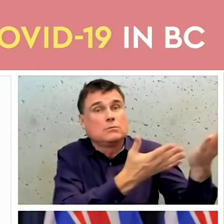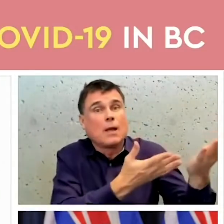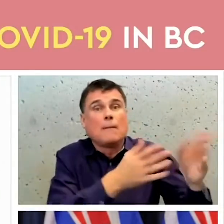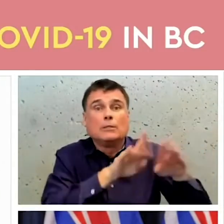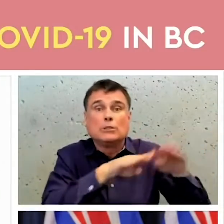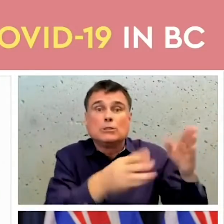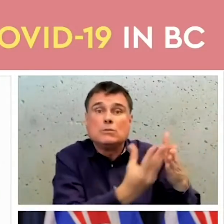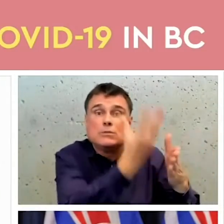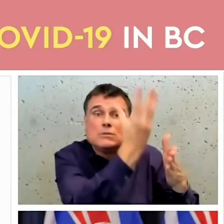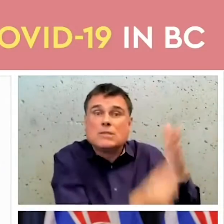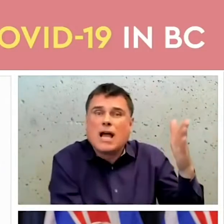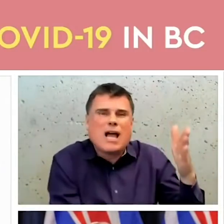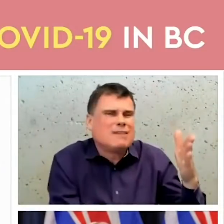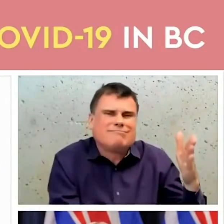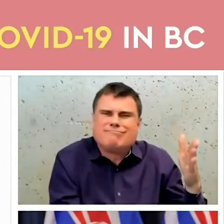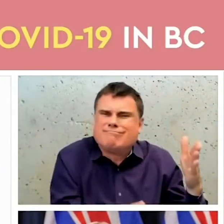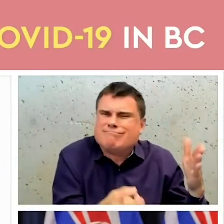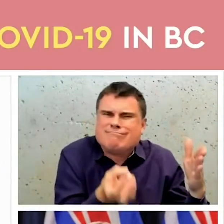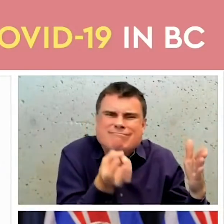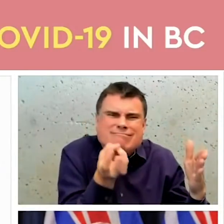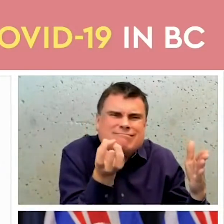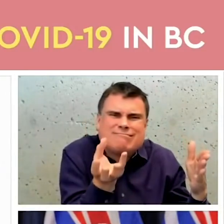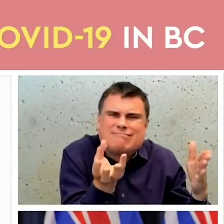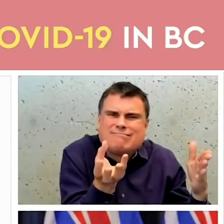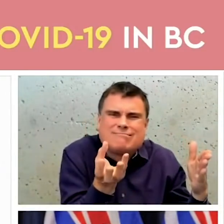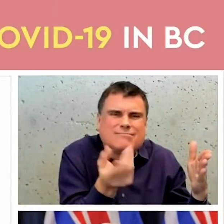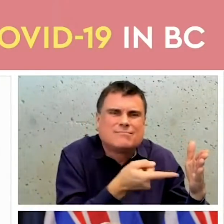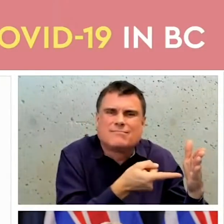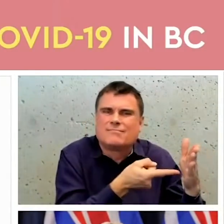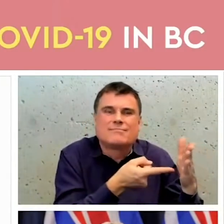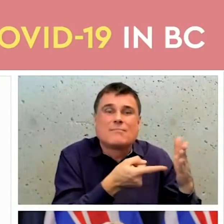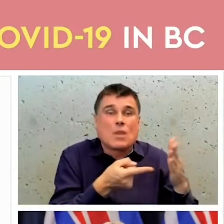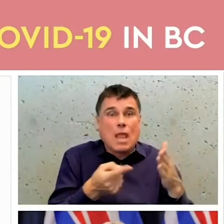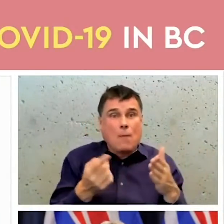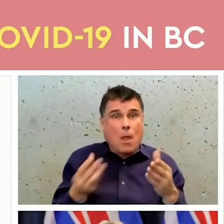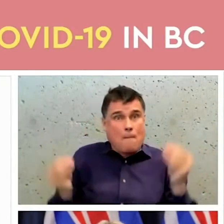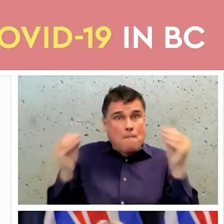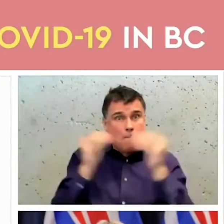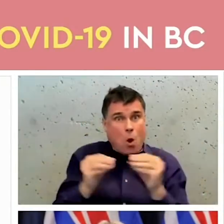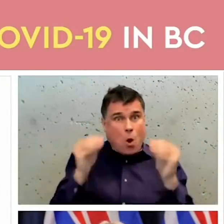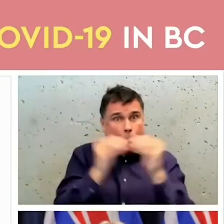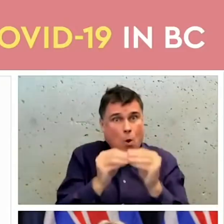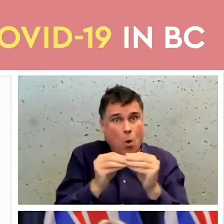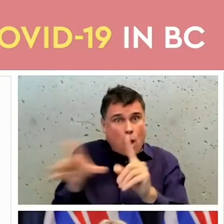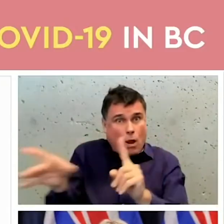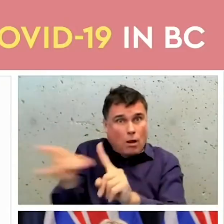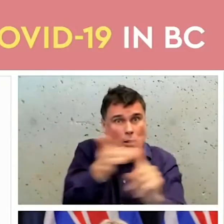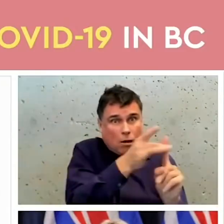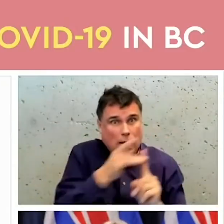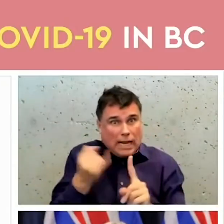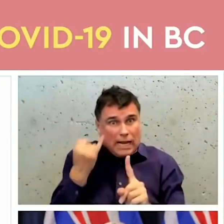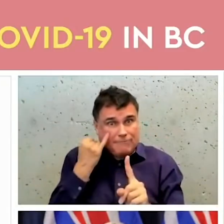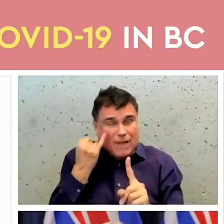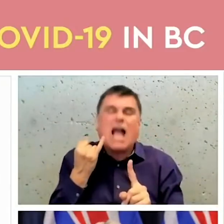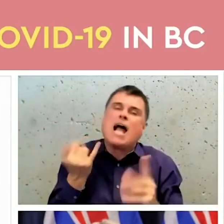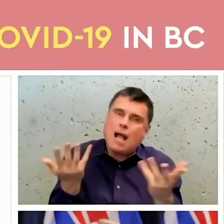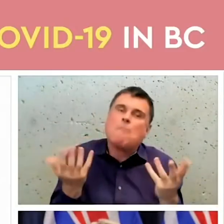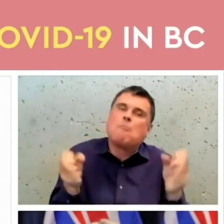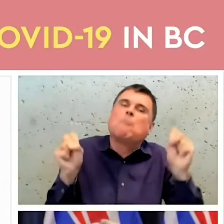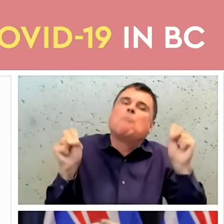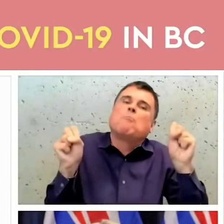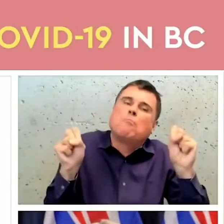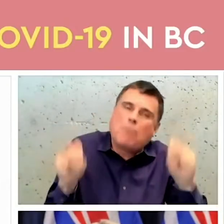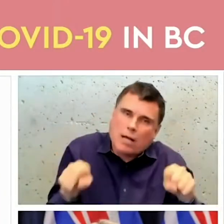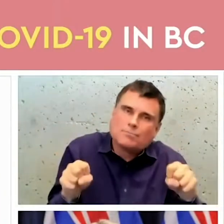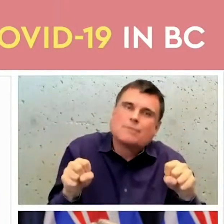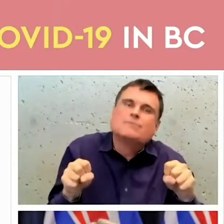of children who've been affected by COVID-19. When we look at where children are being affected, again,